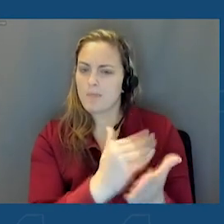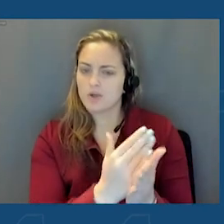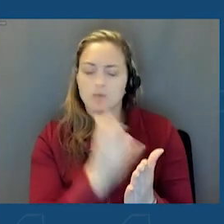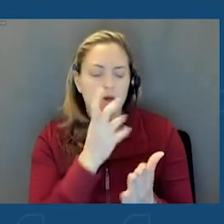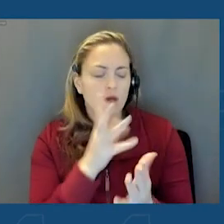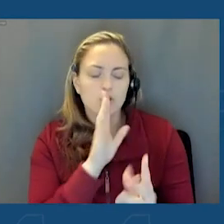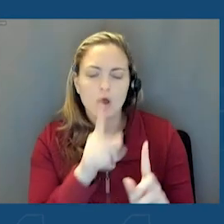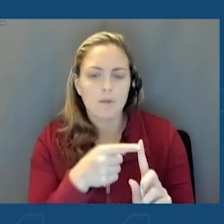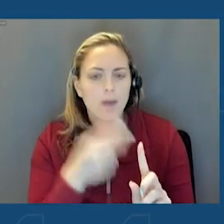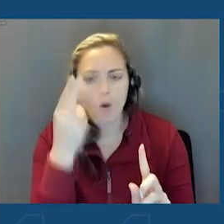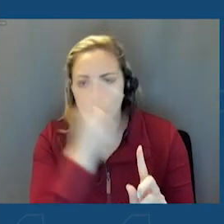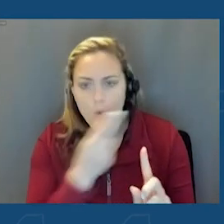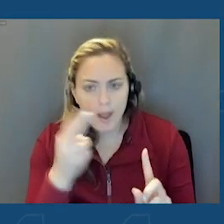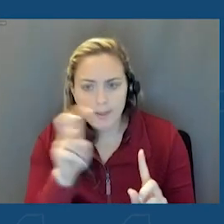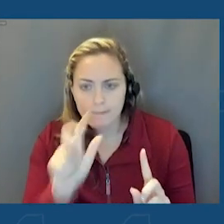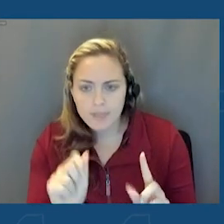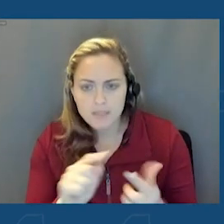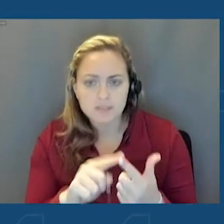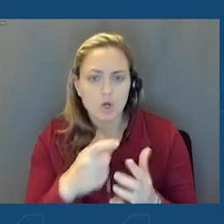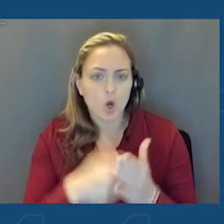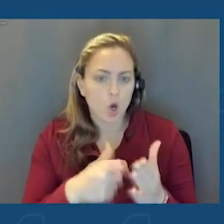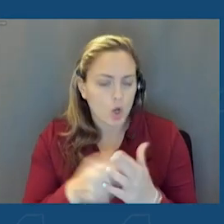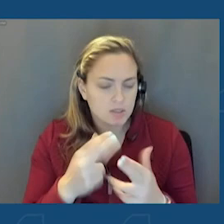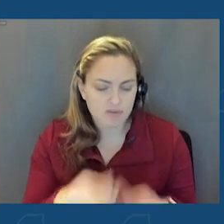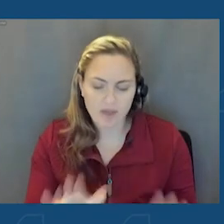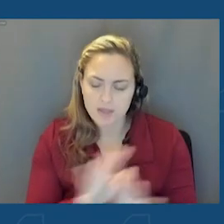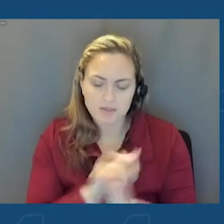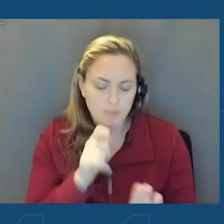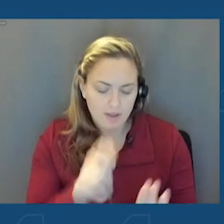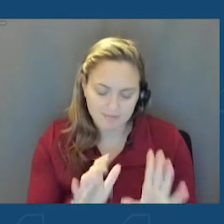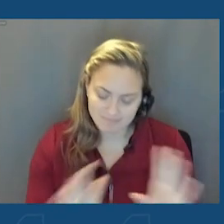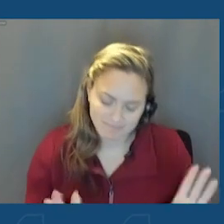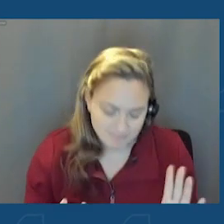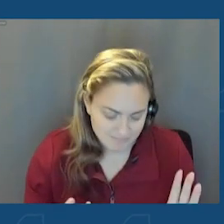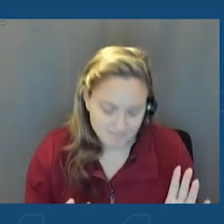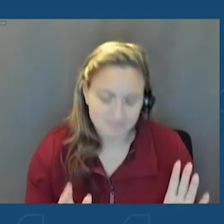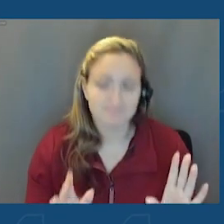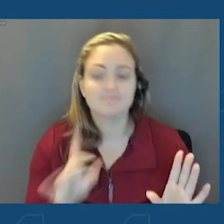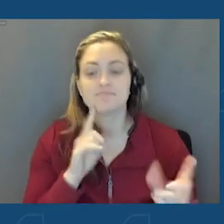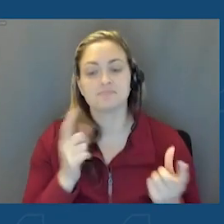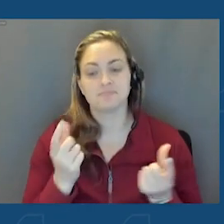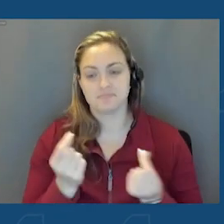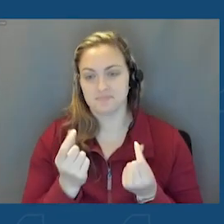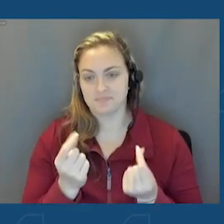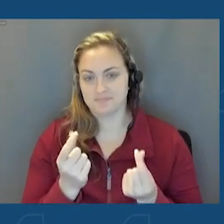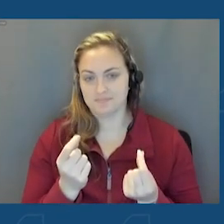Hawaiian pizza or the cost of eggs. Instead, what I'm going to do is this. I'm going to say,